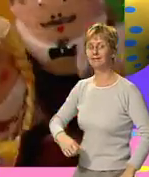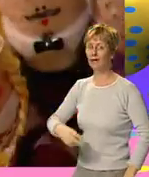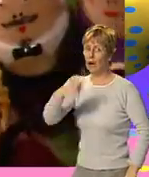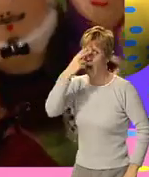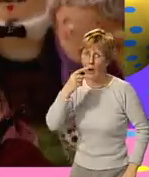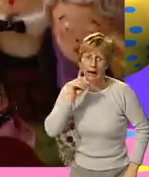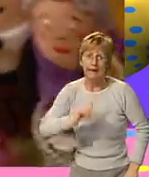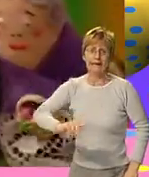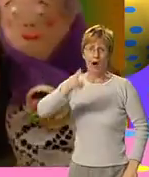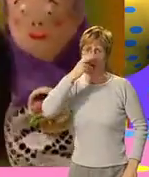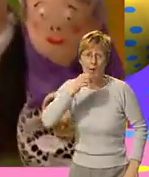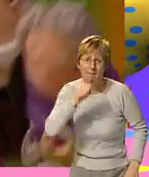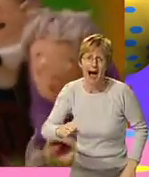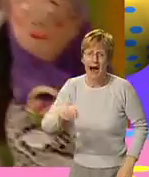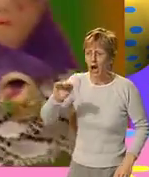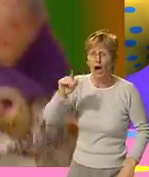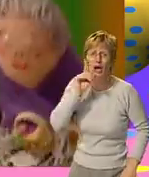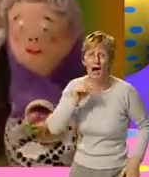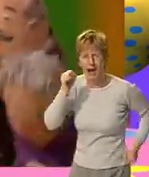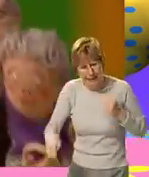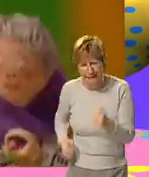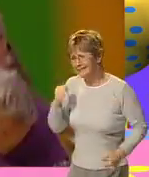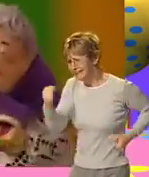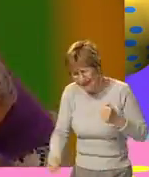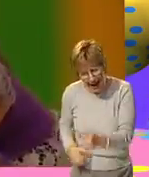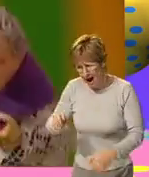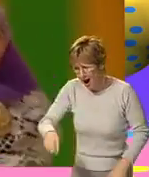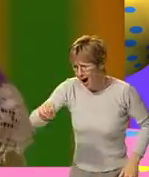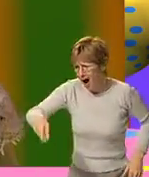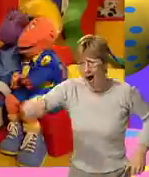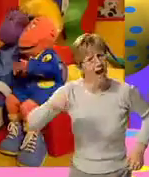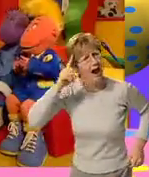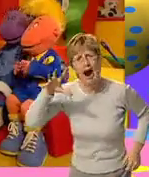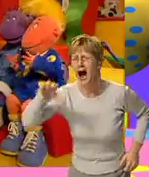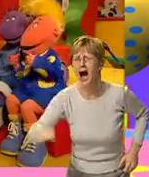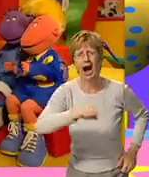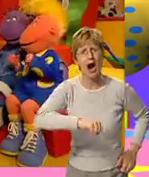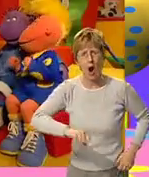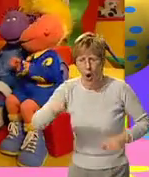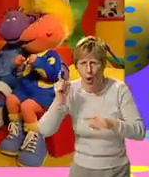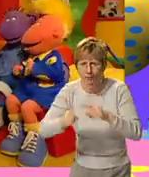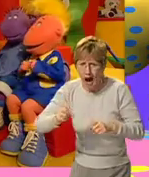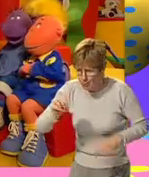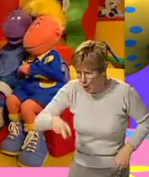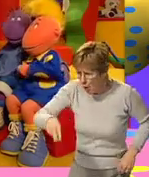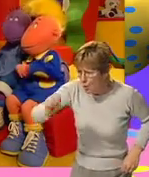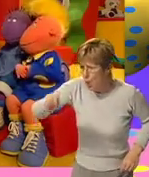lady, and the little old man, and the little girl just could not catch him. Oh, he's a fast gingerbread